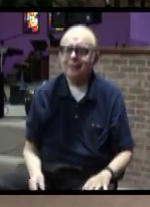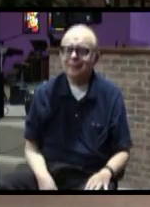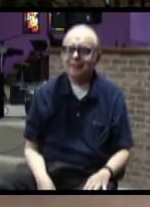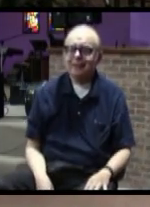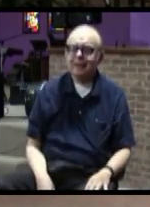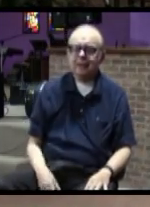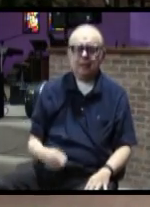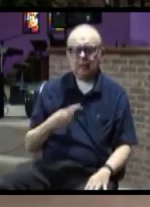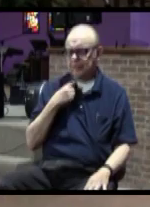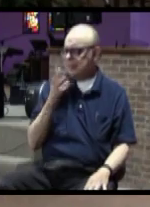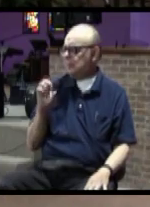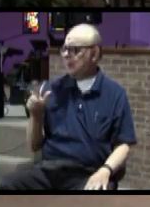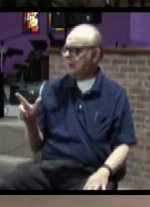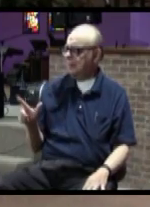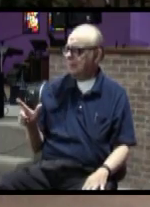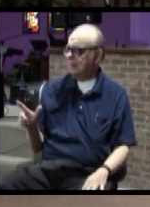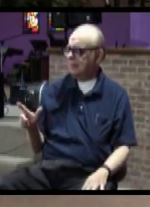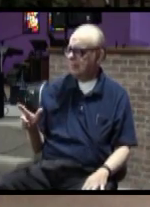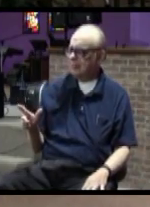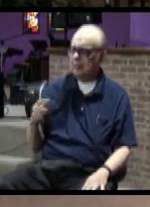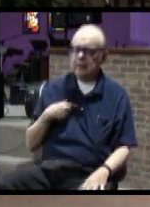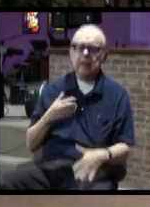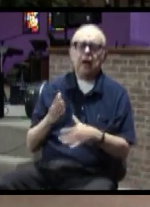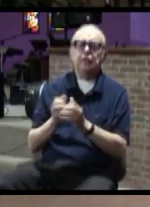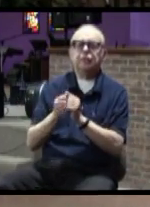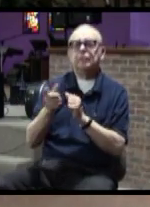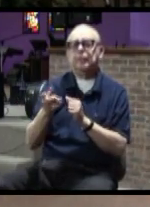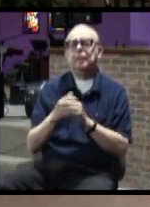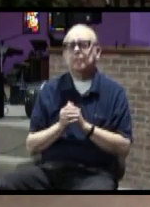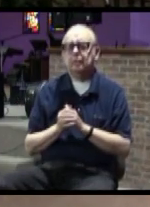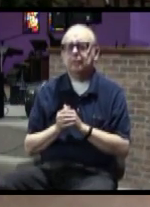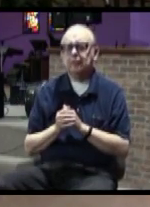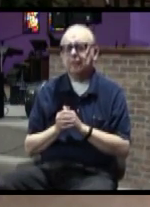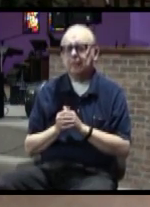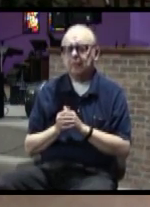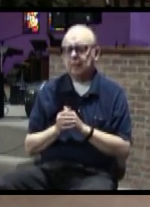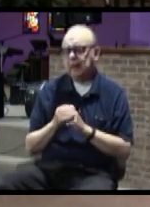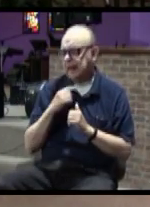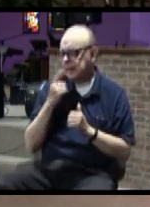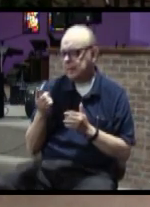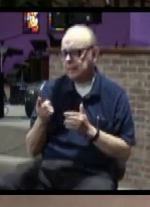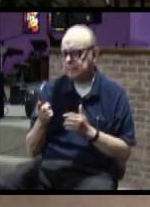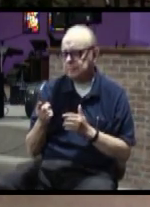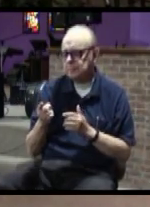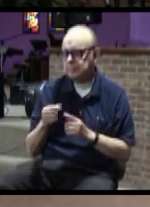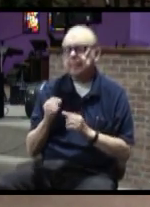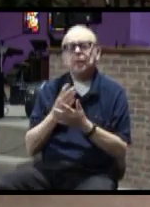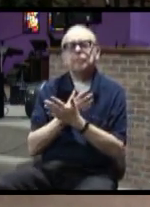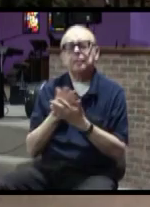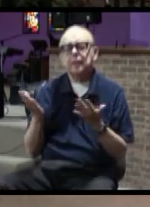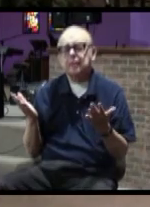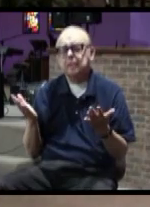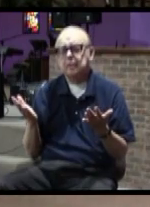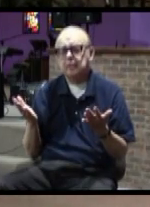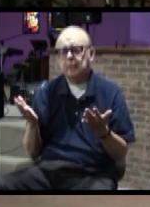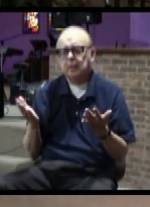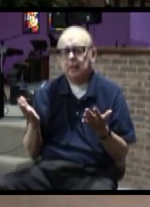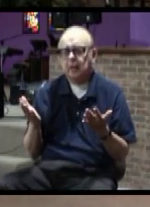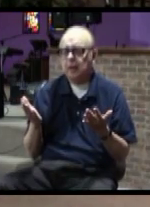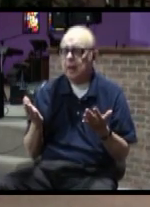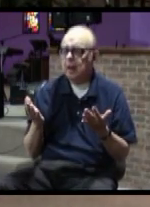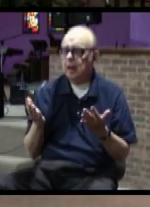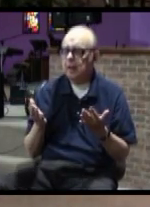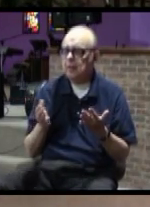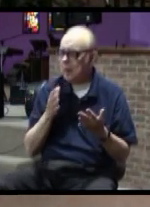wrong. You say, well, I'll just share with you and just tell you just certain things,